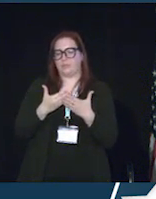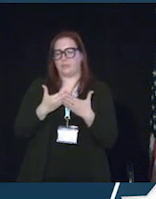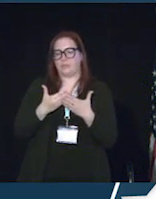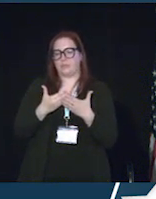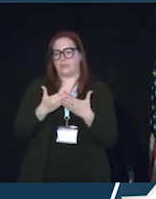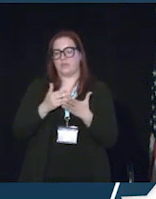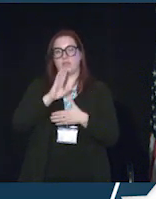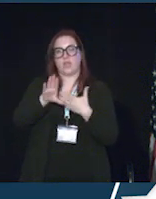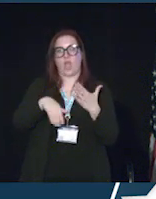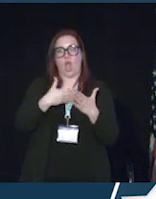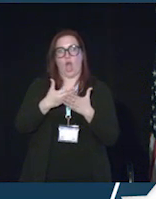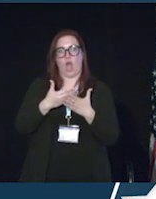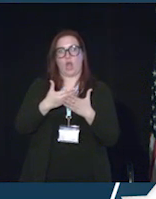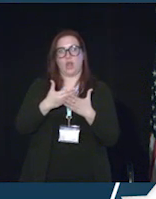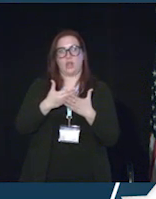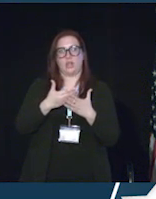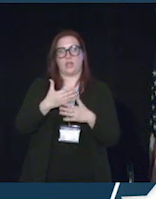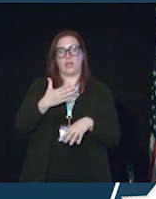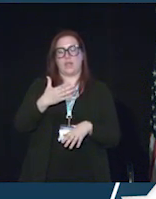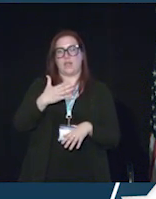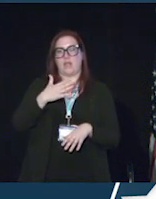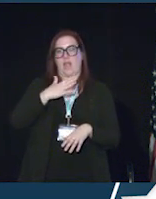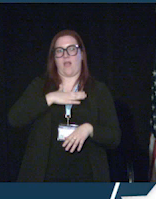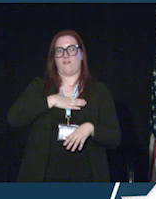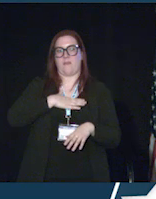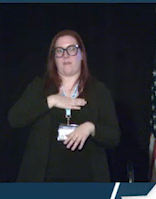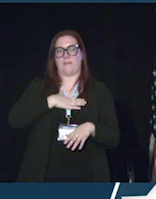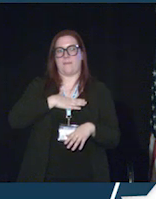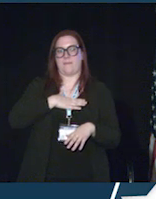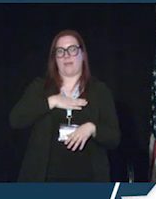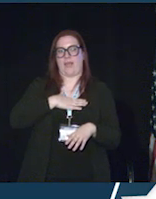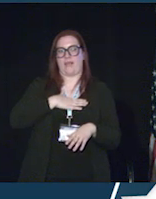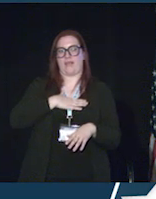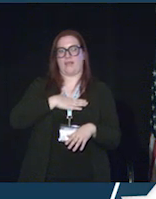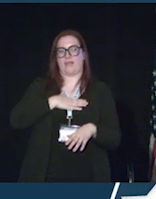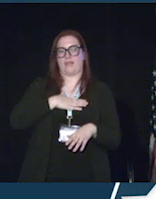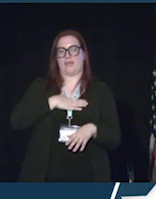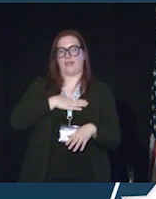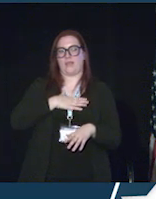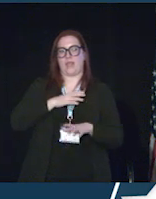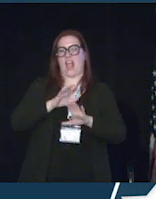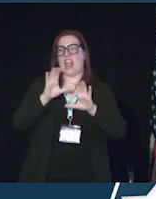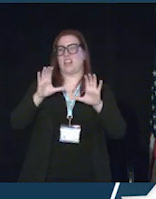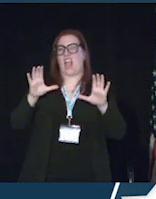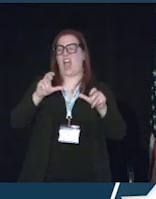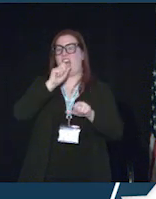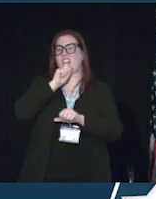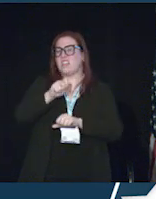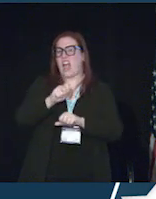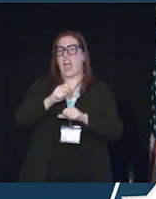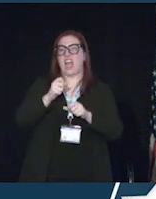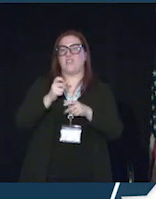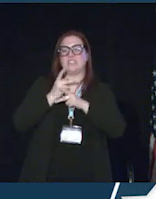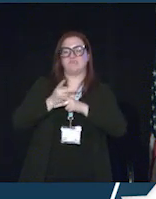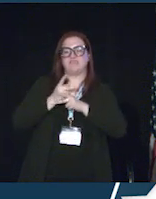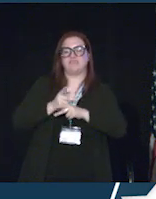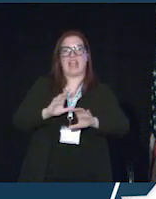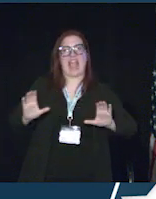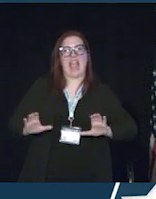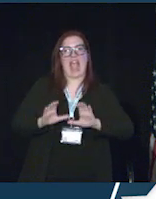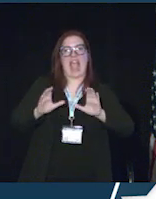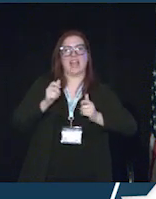all of my childhood, I always loved doing all the active